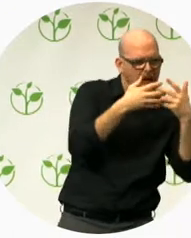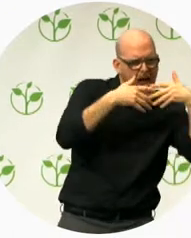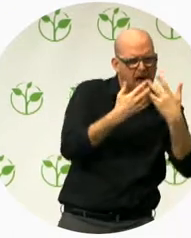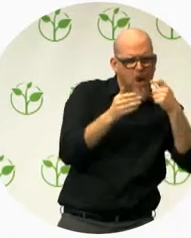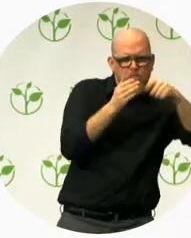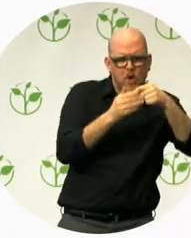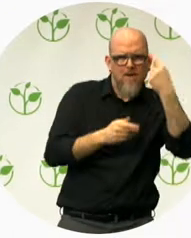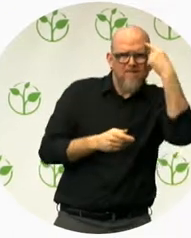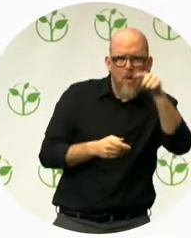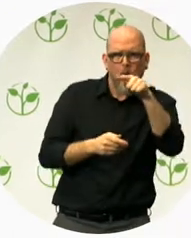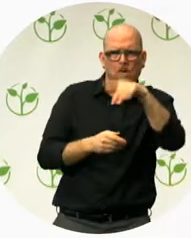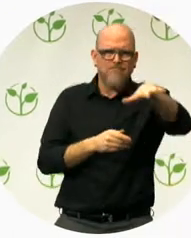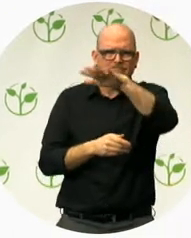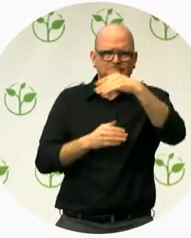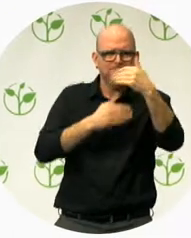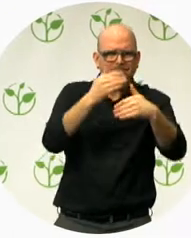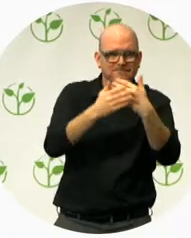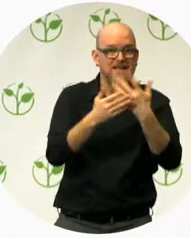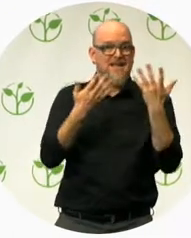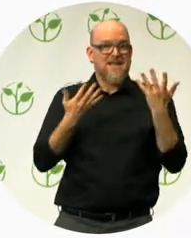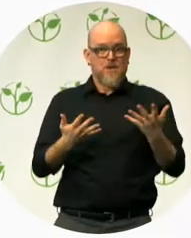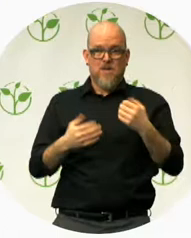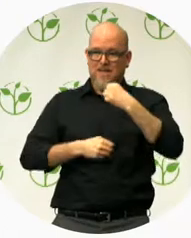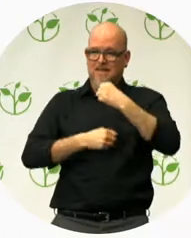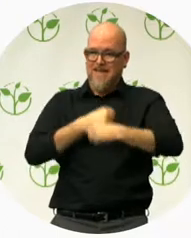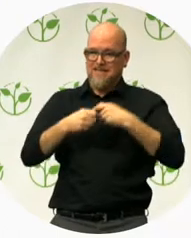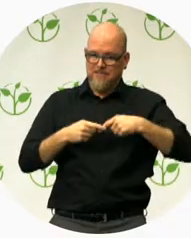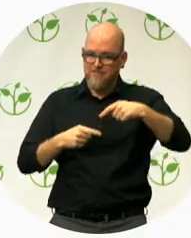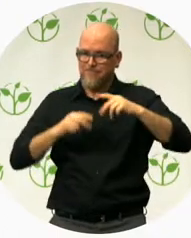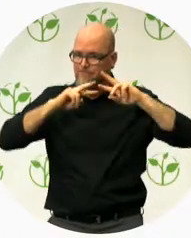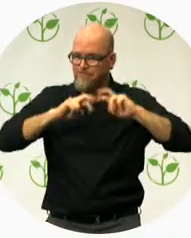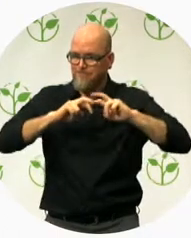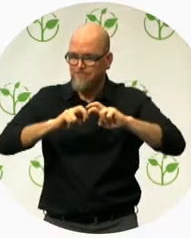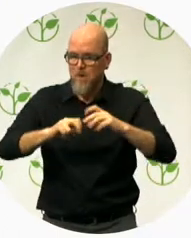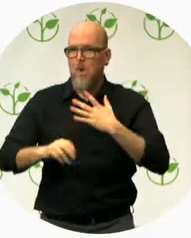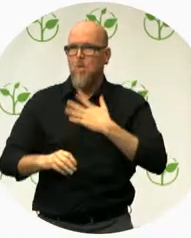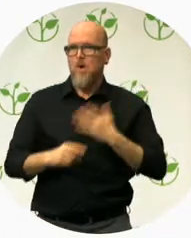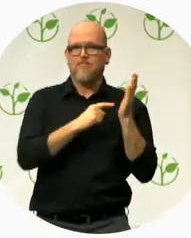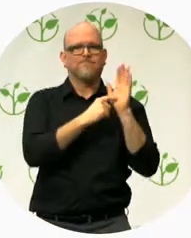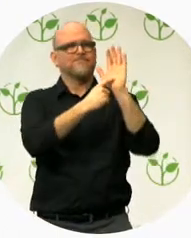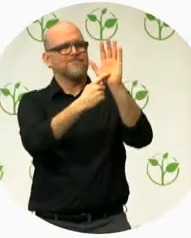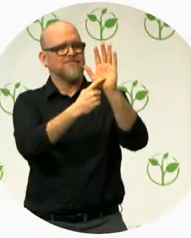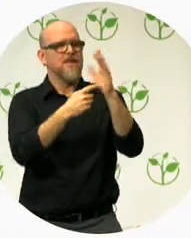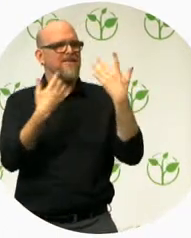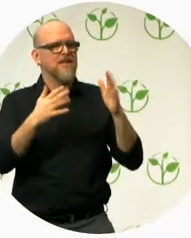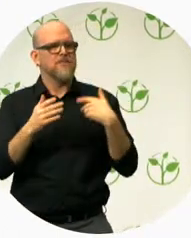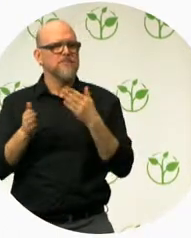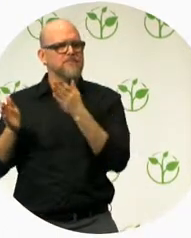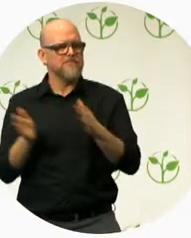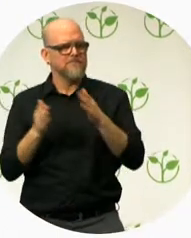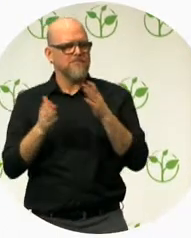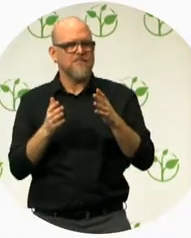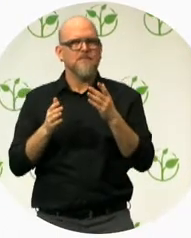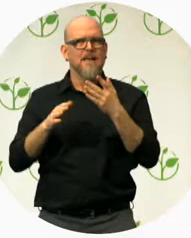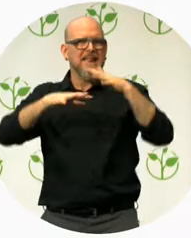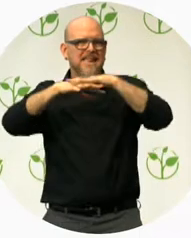selected in this year's research. Ashoka, its mentor network, and